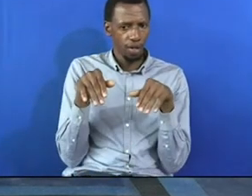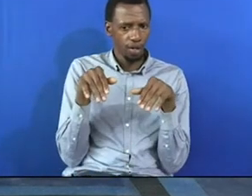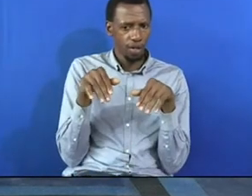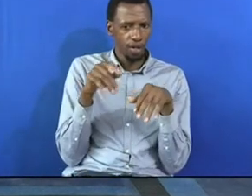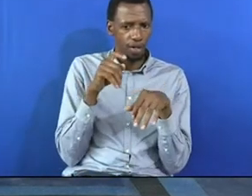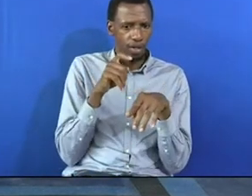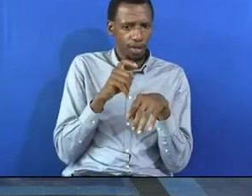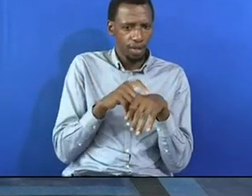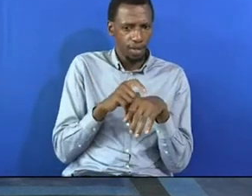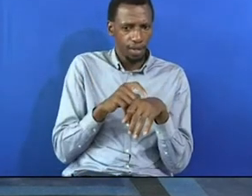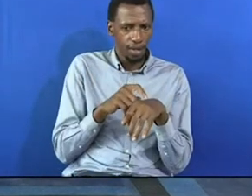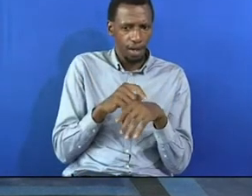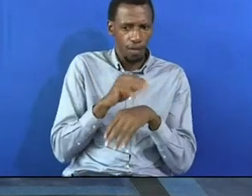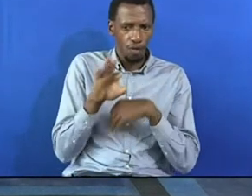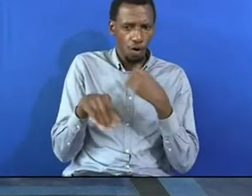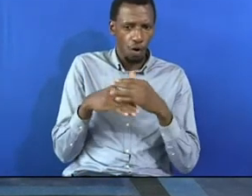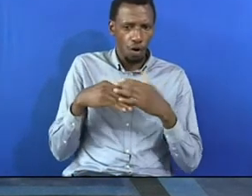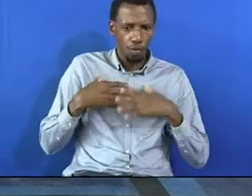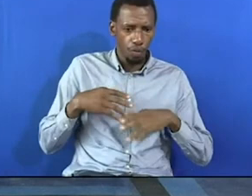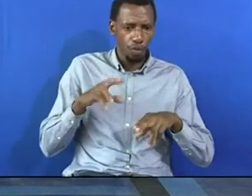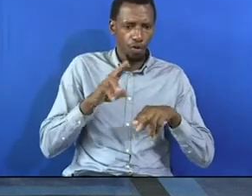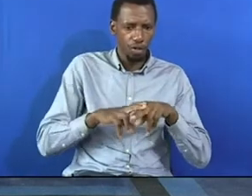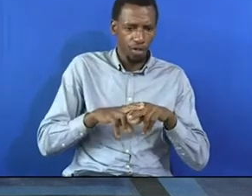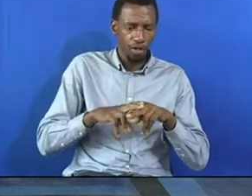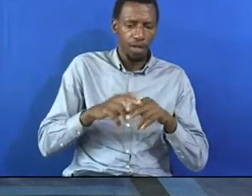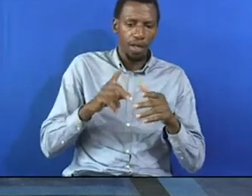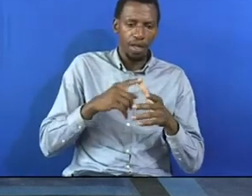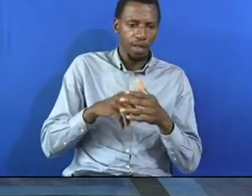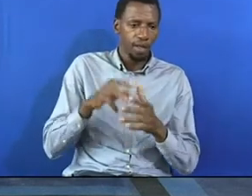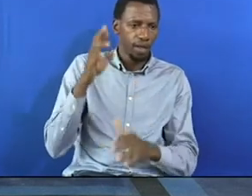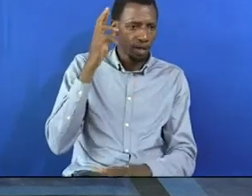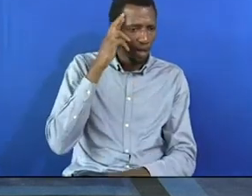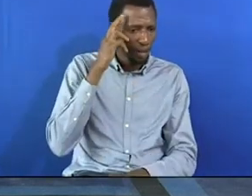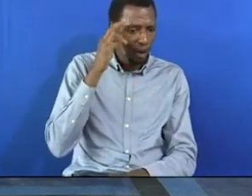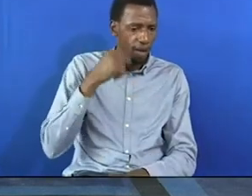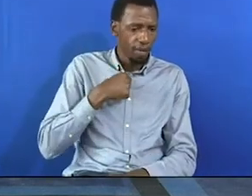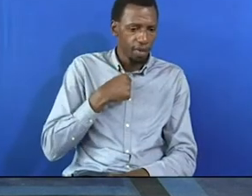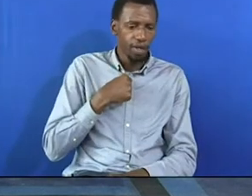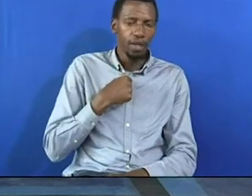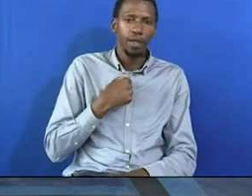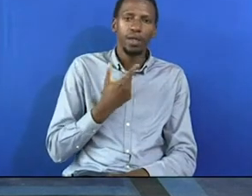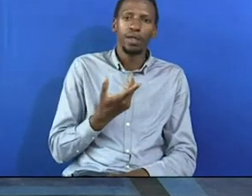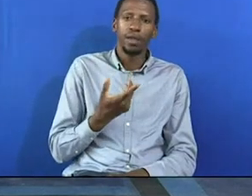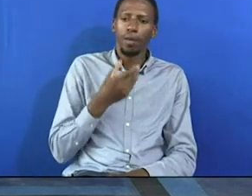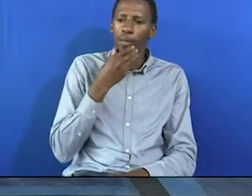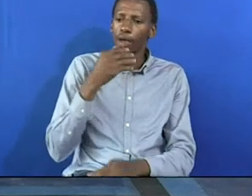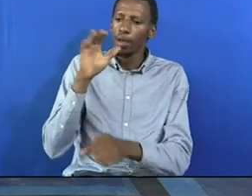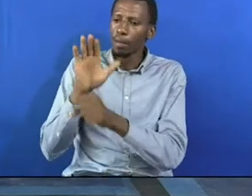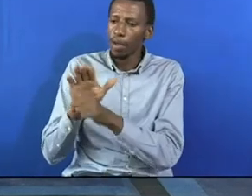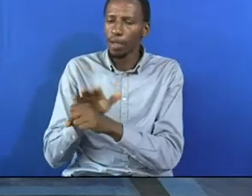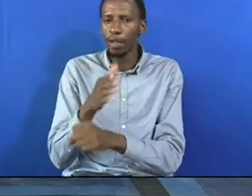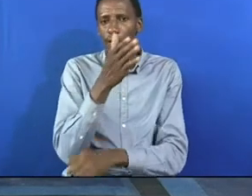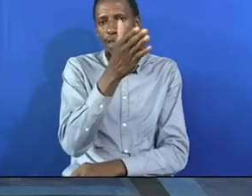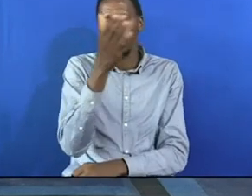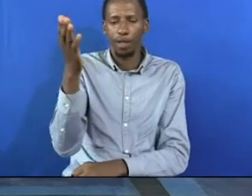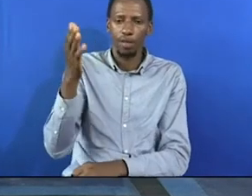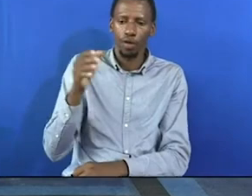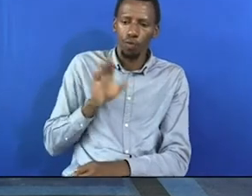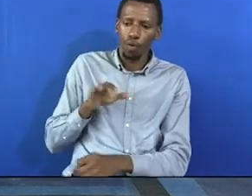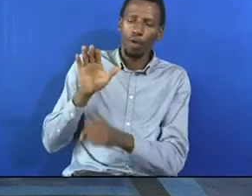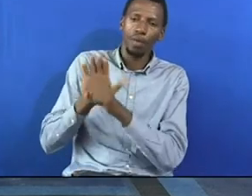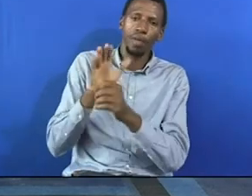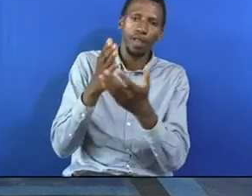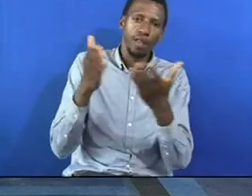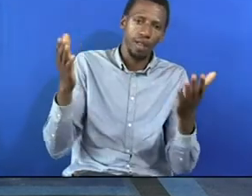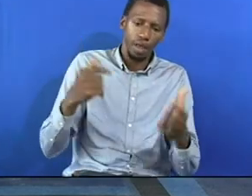then you reminded me that I'm single. Then you reminded me that there are so many men, there are so many women. It's